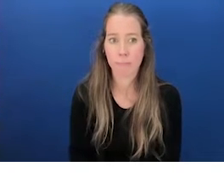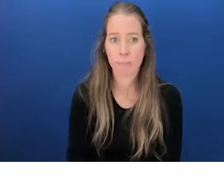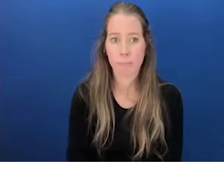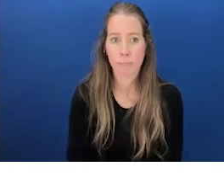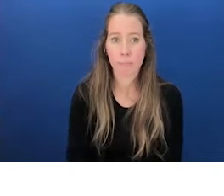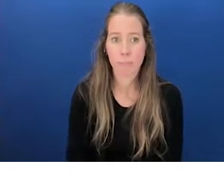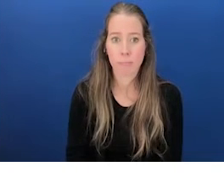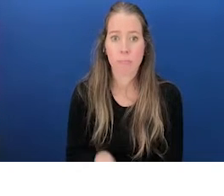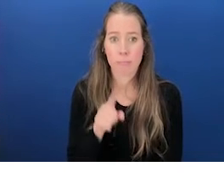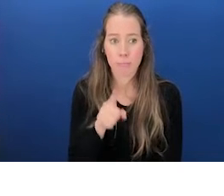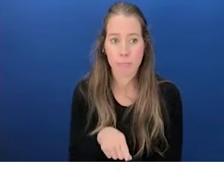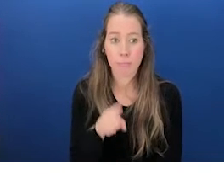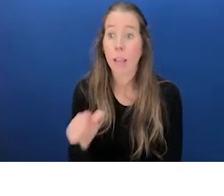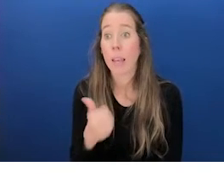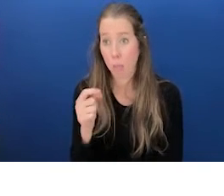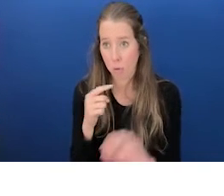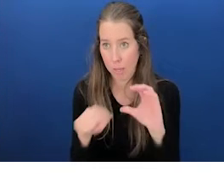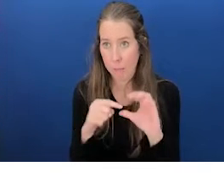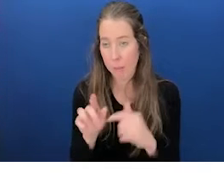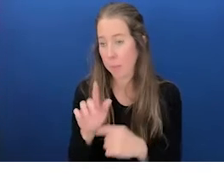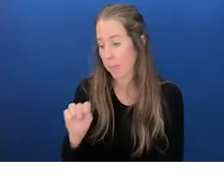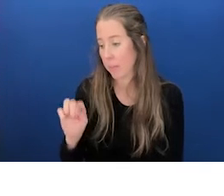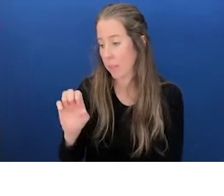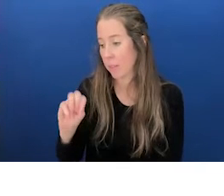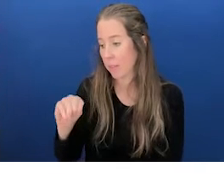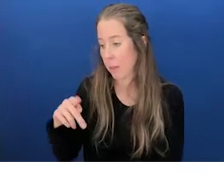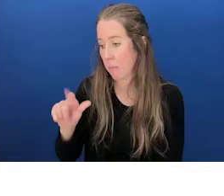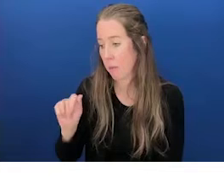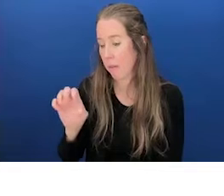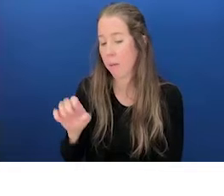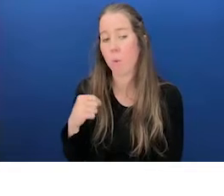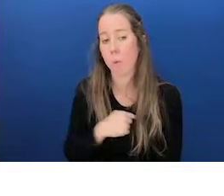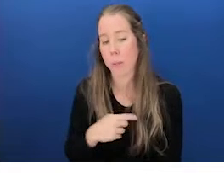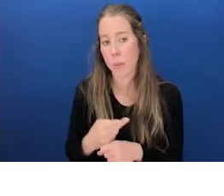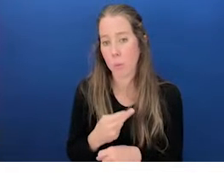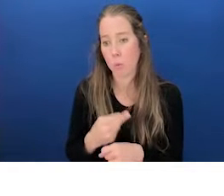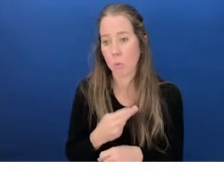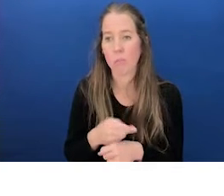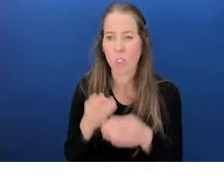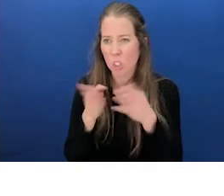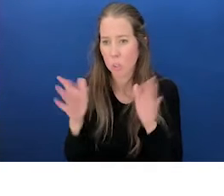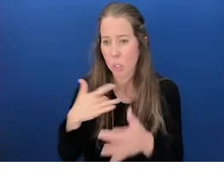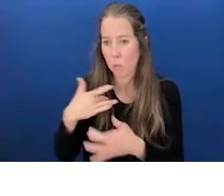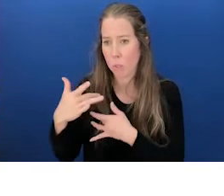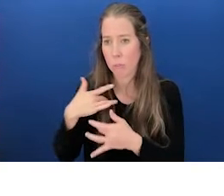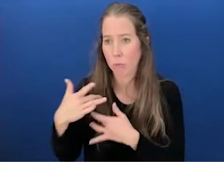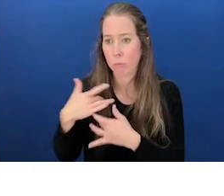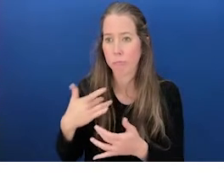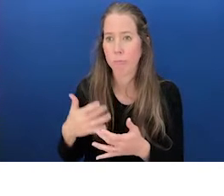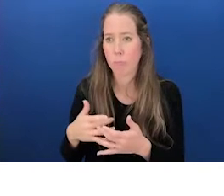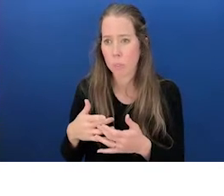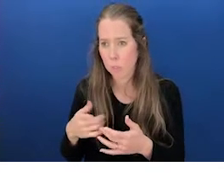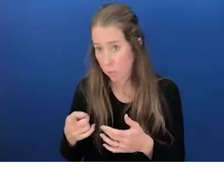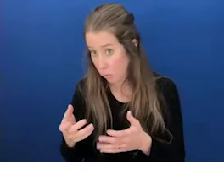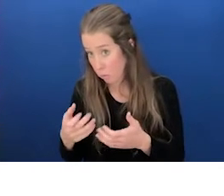This is the other email template that we use for general concern. Did you want